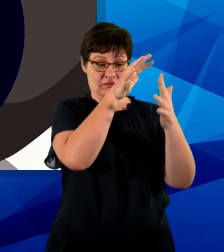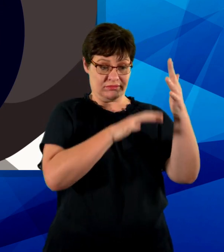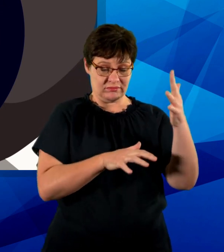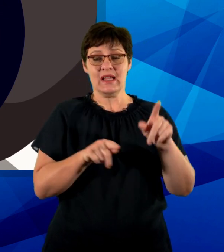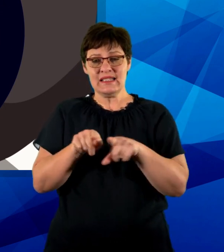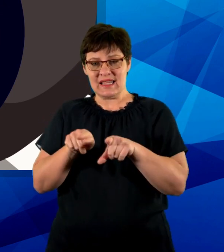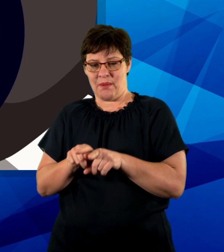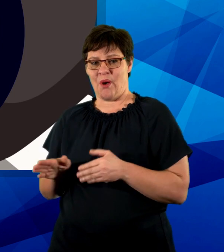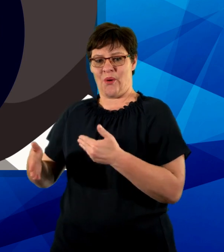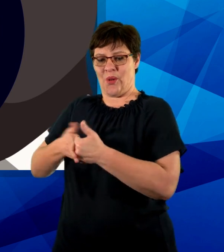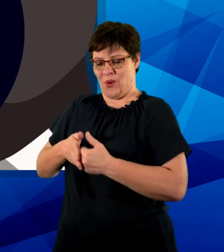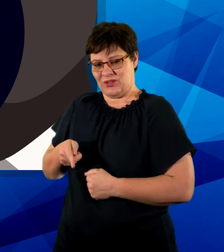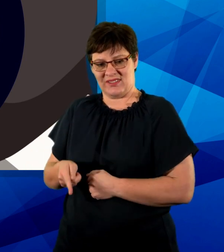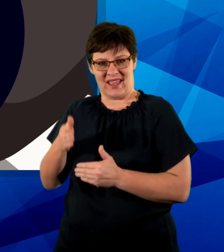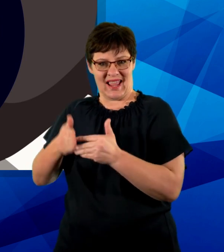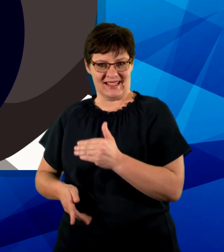the loop.